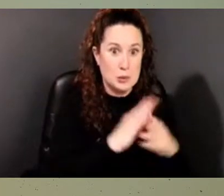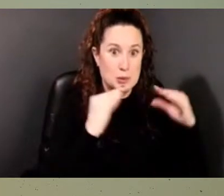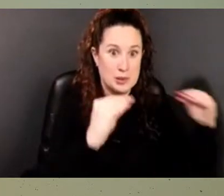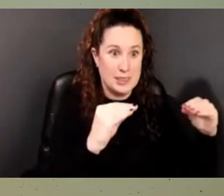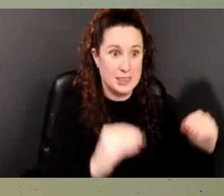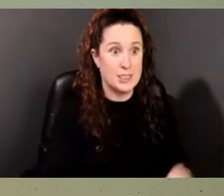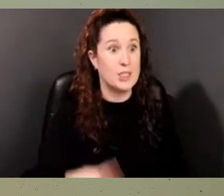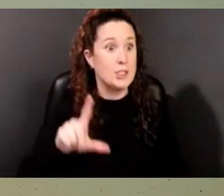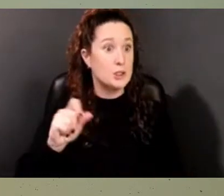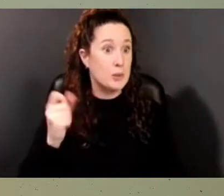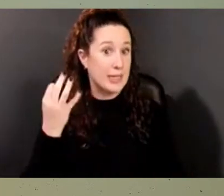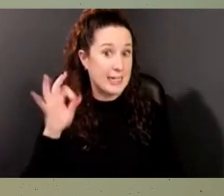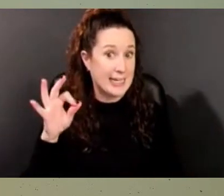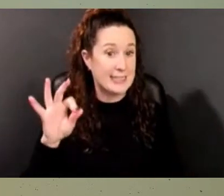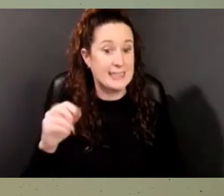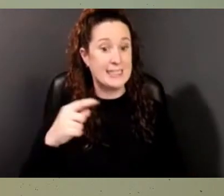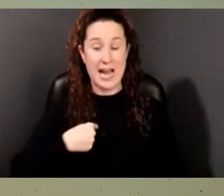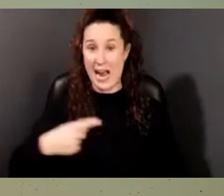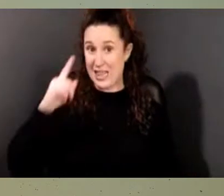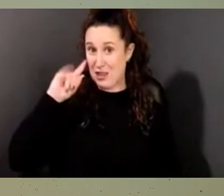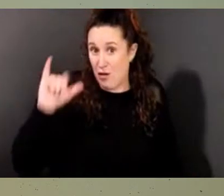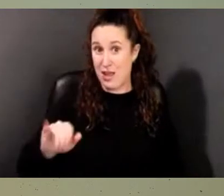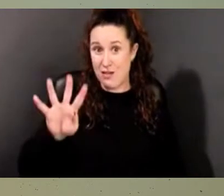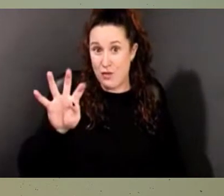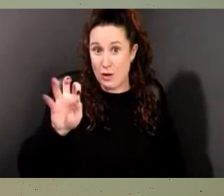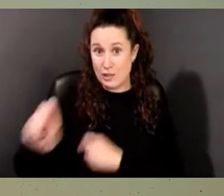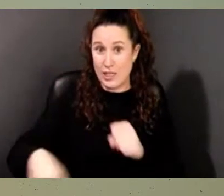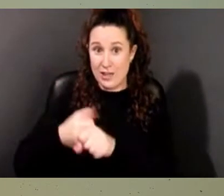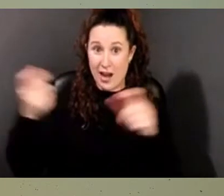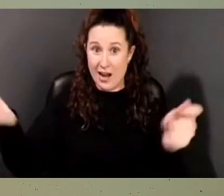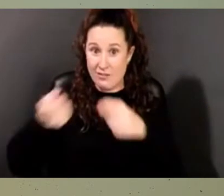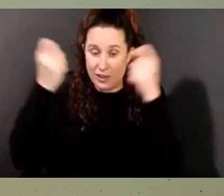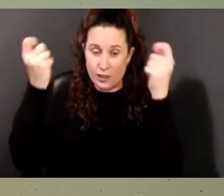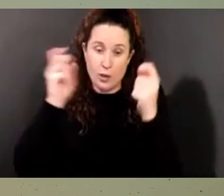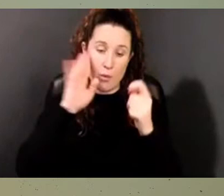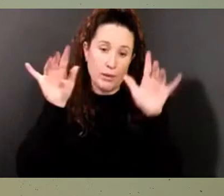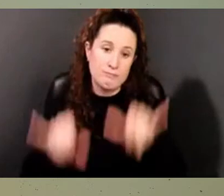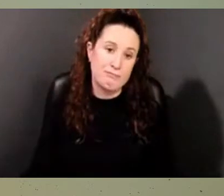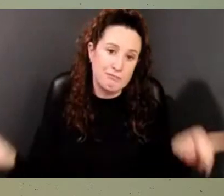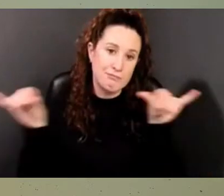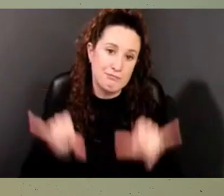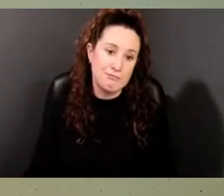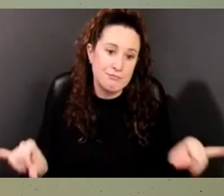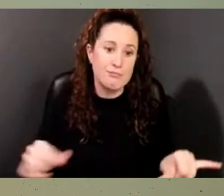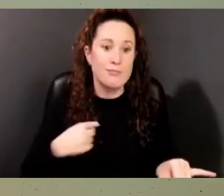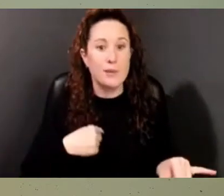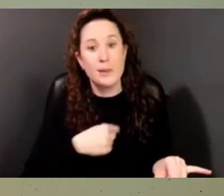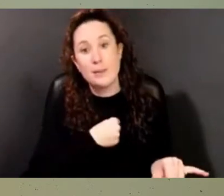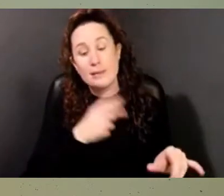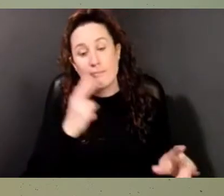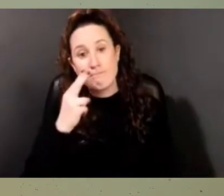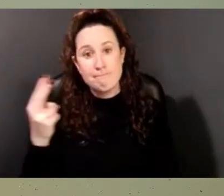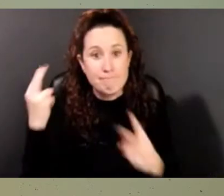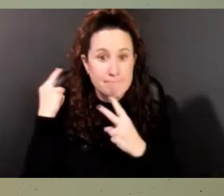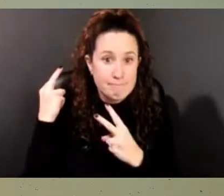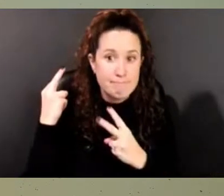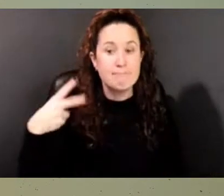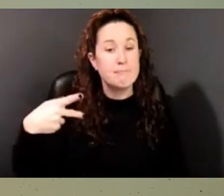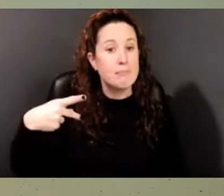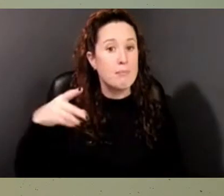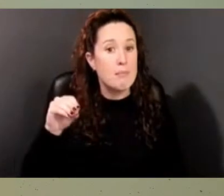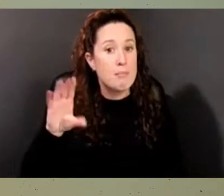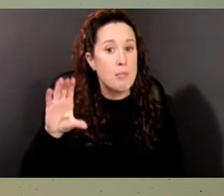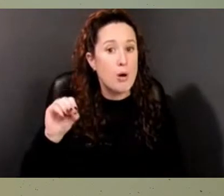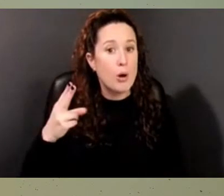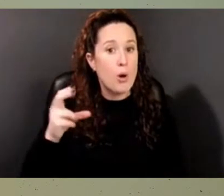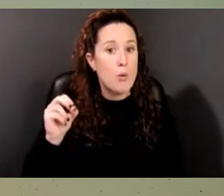the 400-year anniversary was going to go how it always goes. We're going to commemorate you know, some Pocahontas story, right?